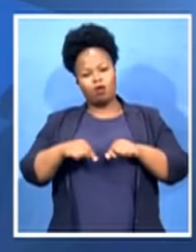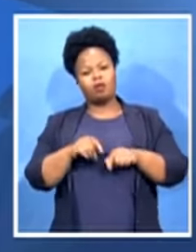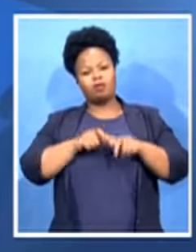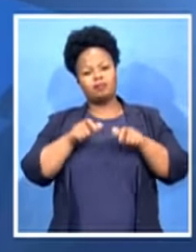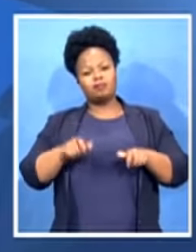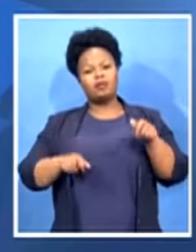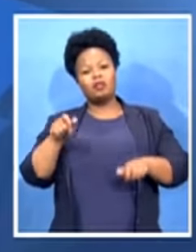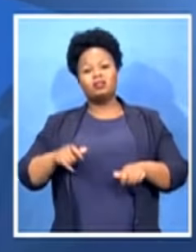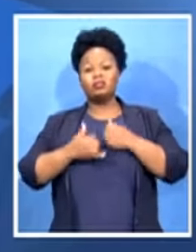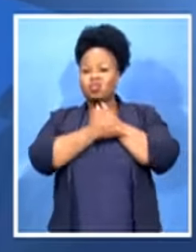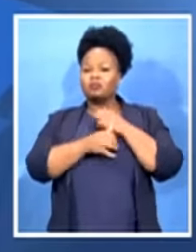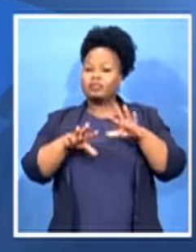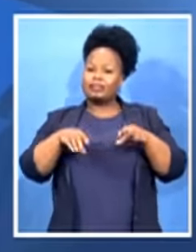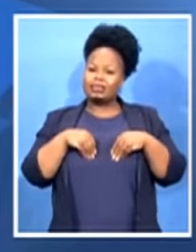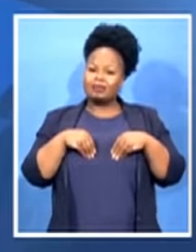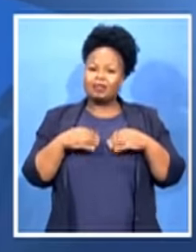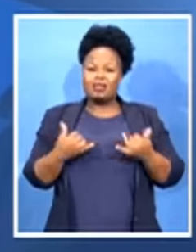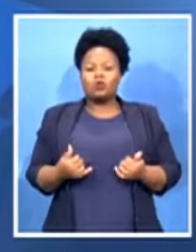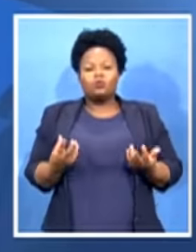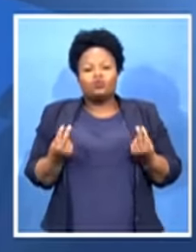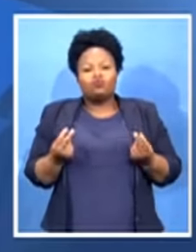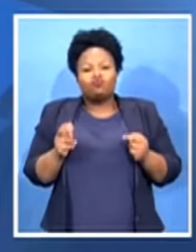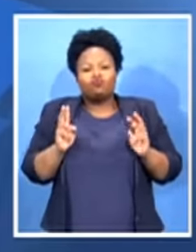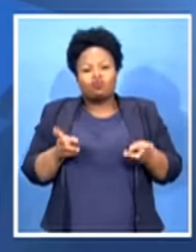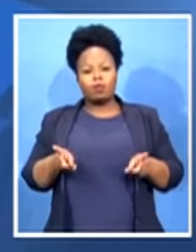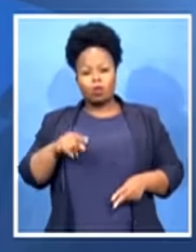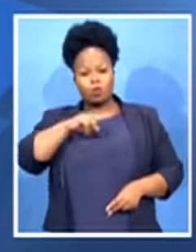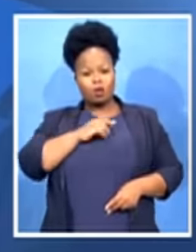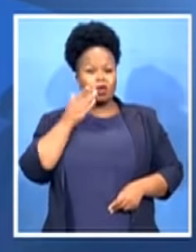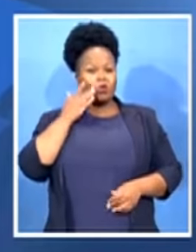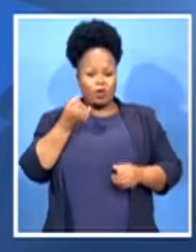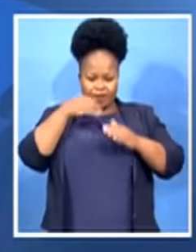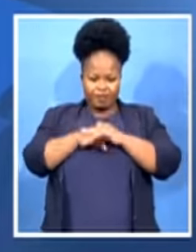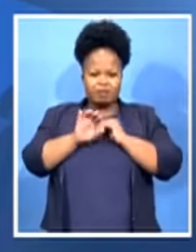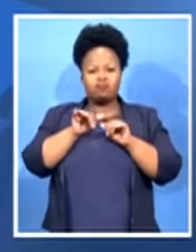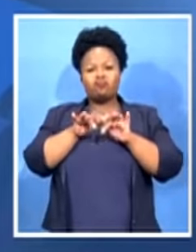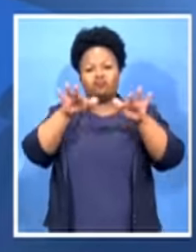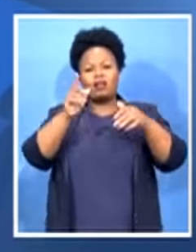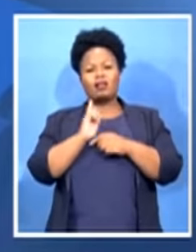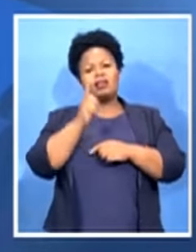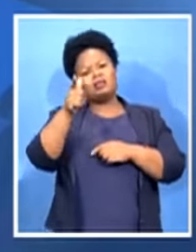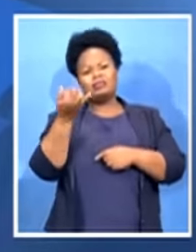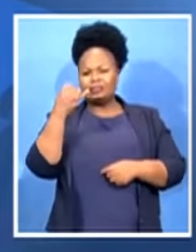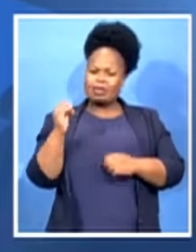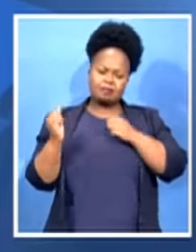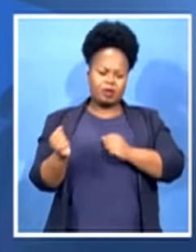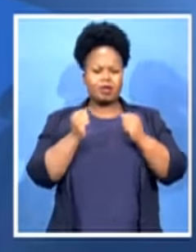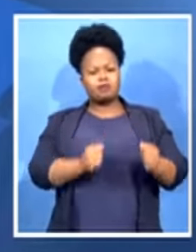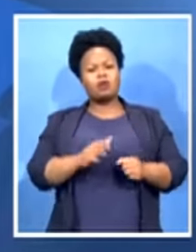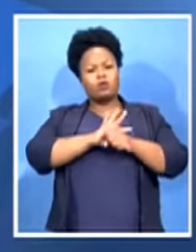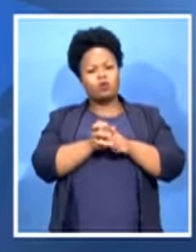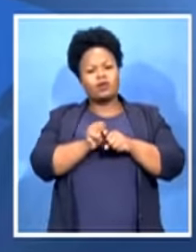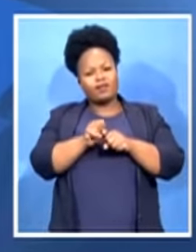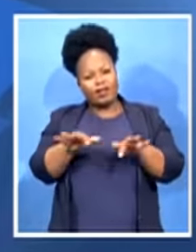normal, because even after the resurgence, we still will be having a coronavirus that will spread depending on how